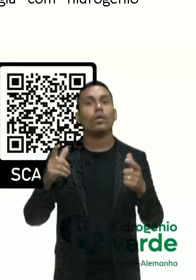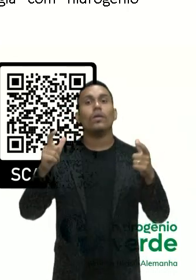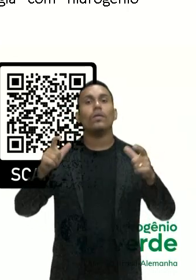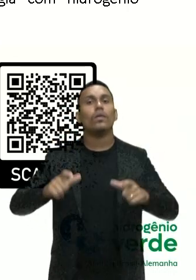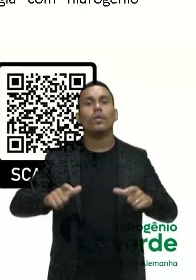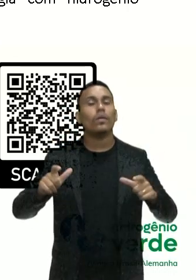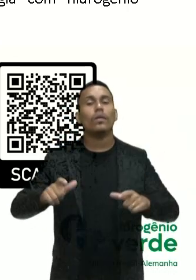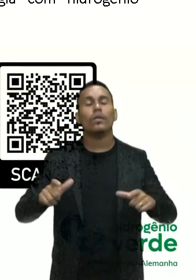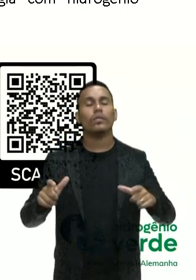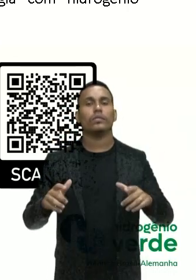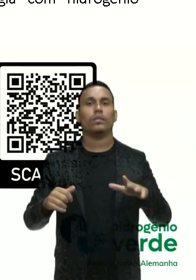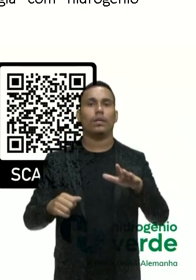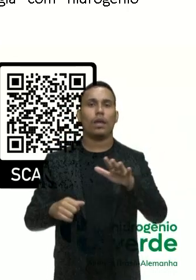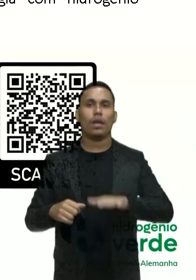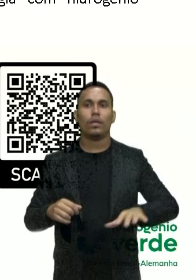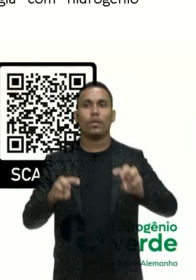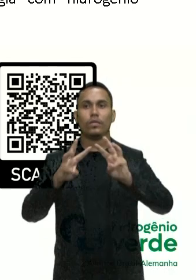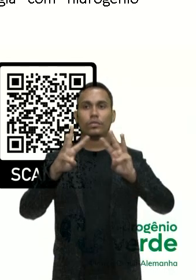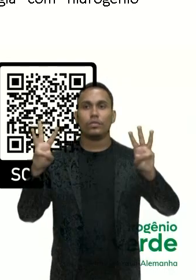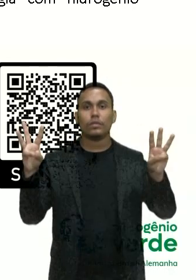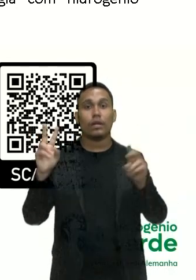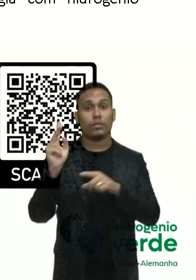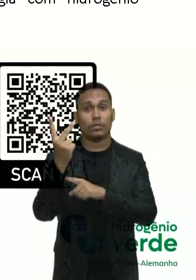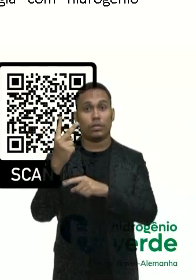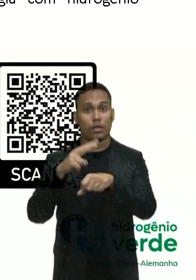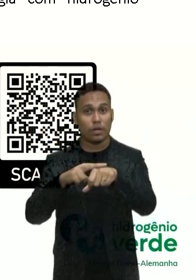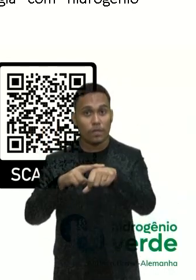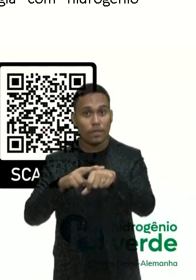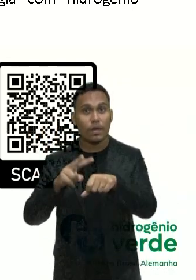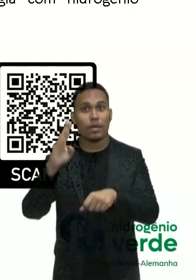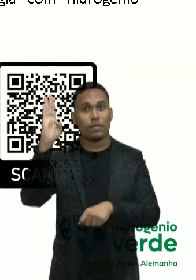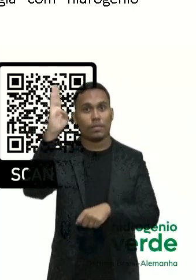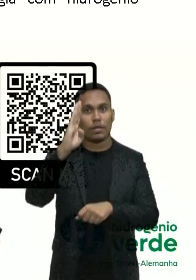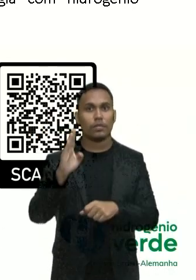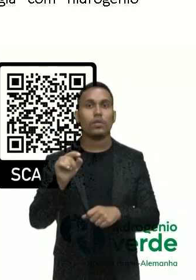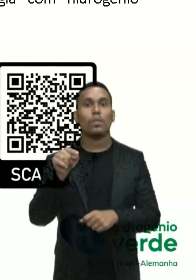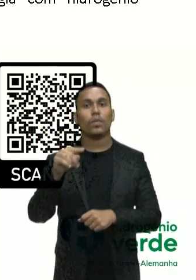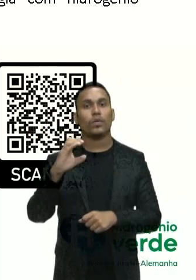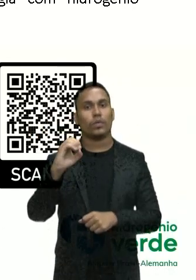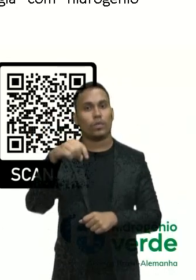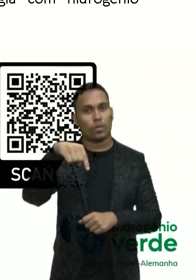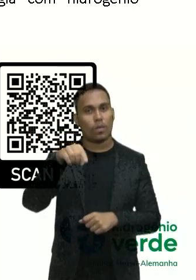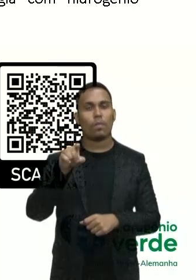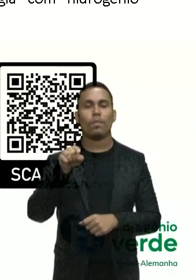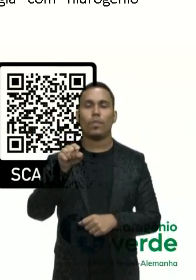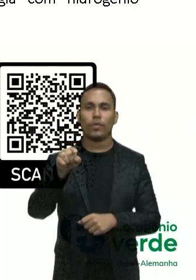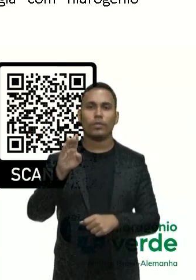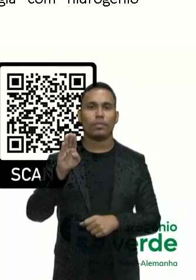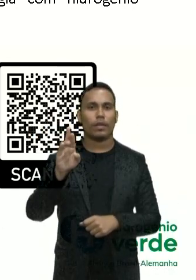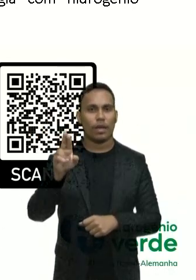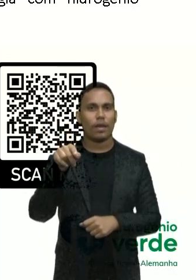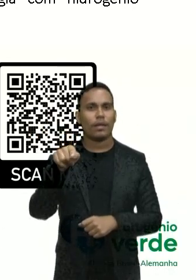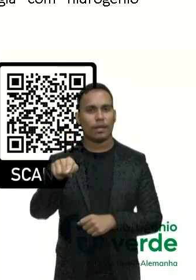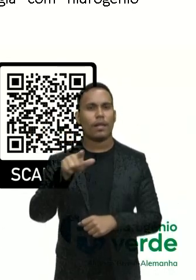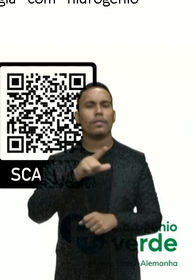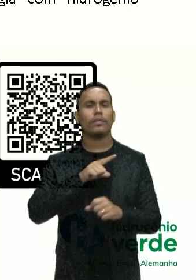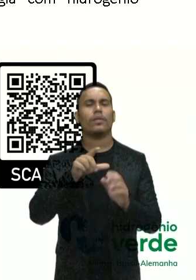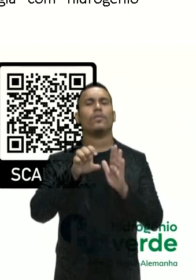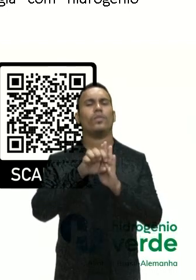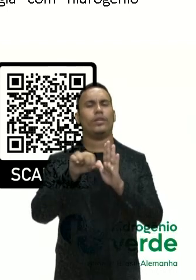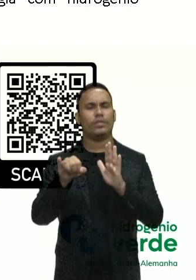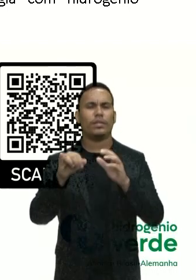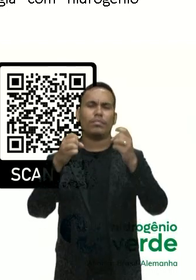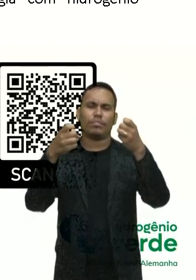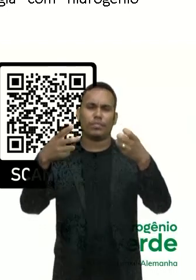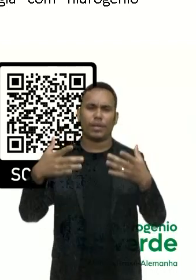Everything is going to come out in that green hydrogen website there. You